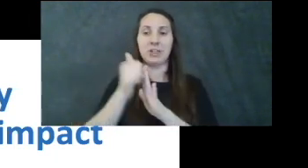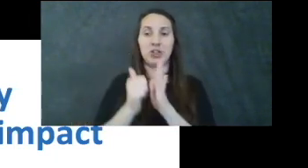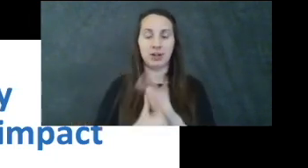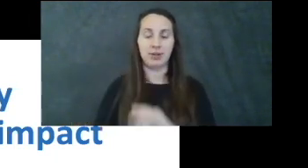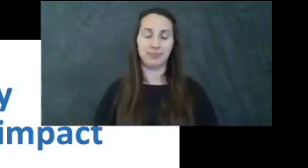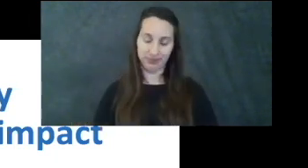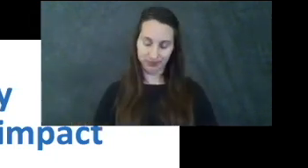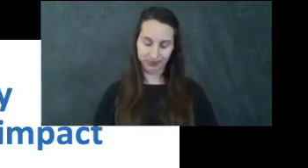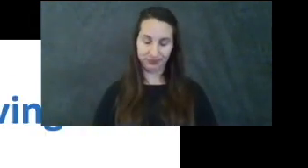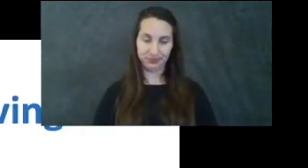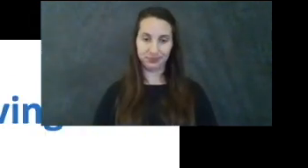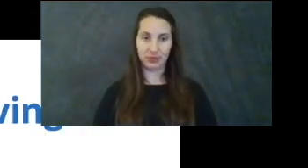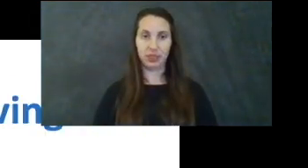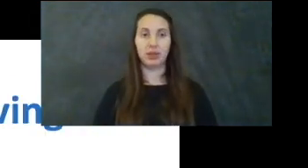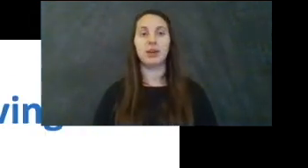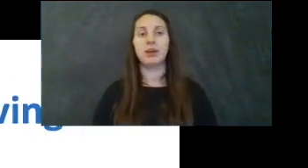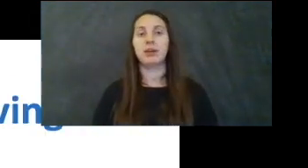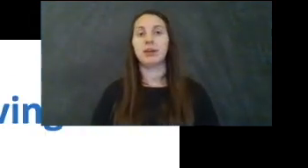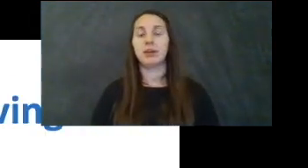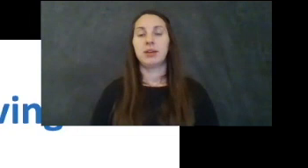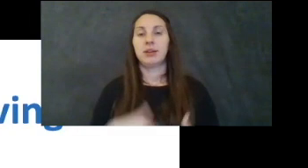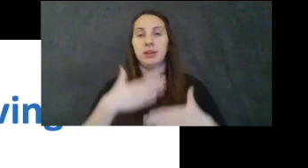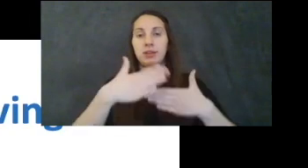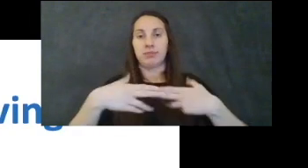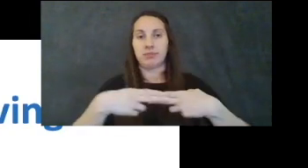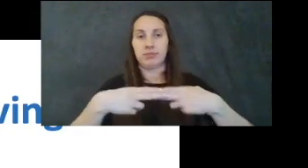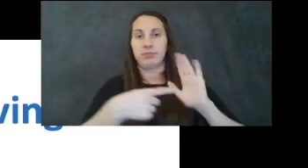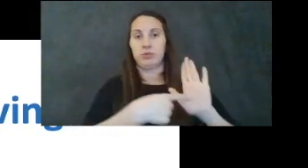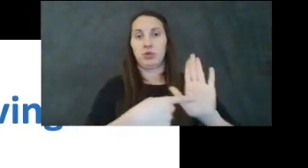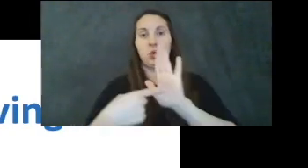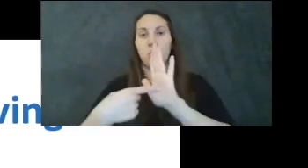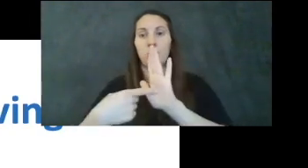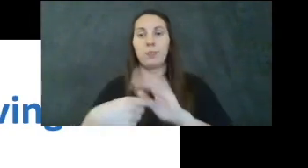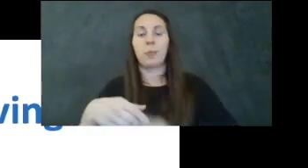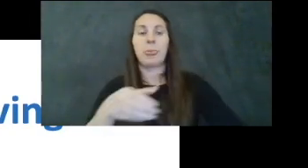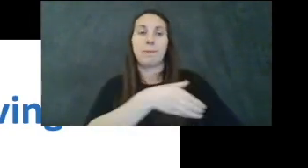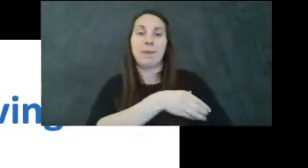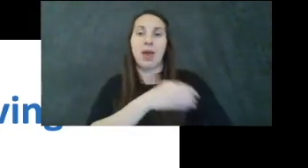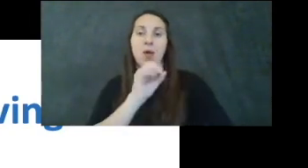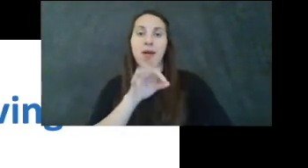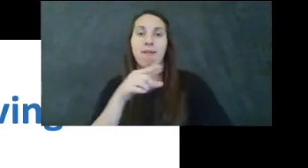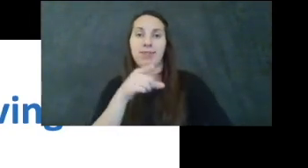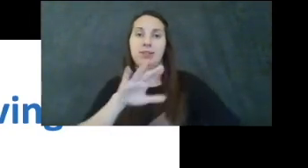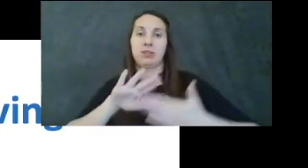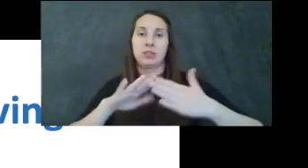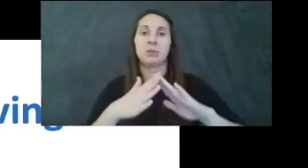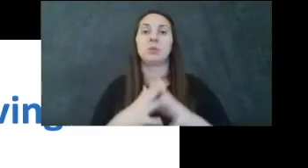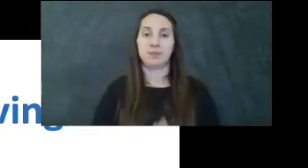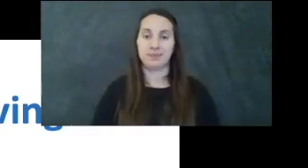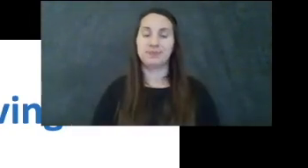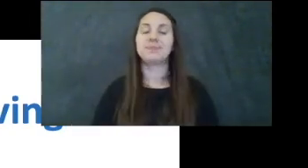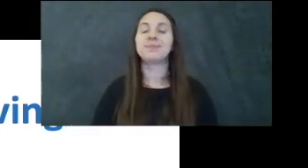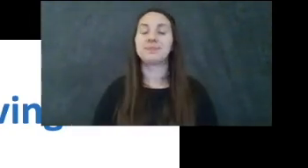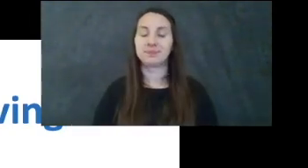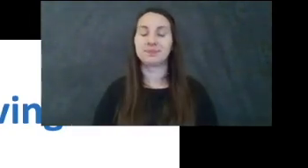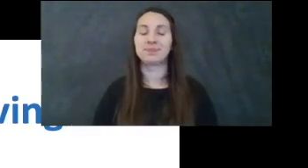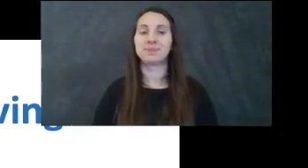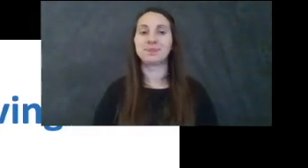The next slide shows you the power of this community. And we have